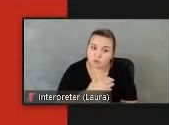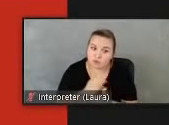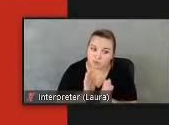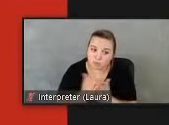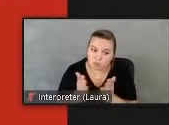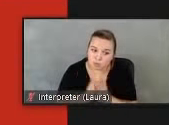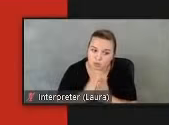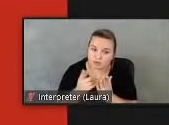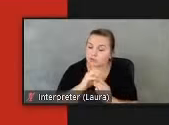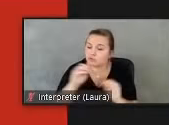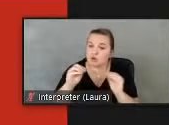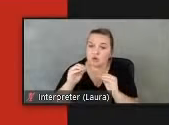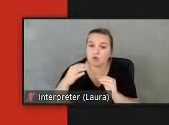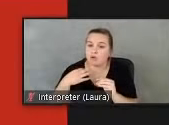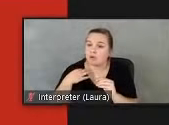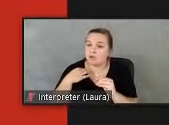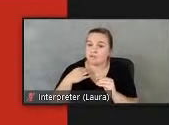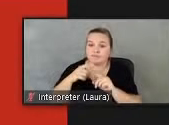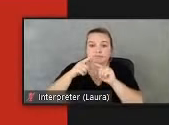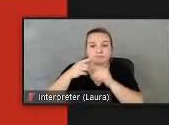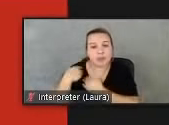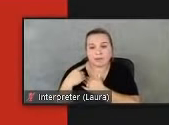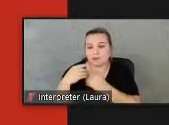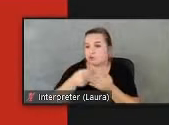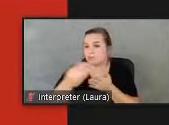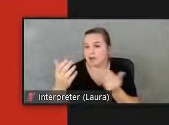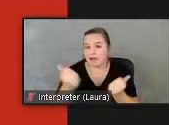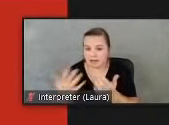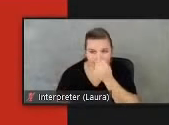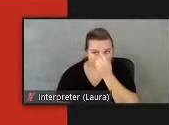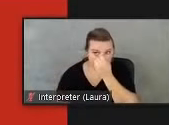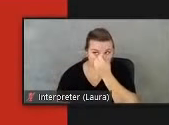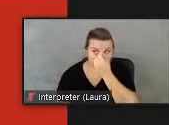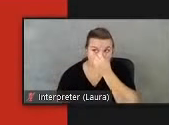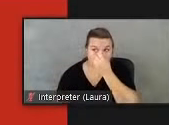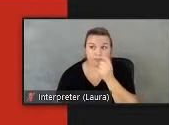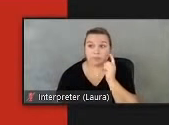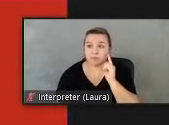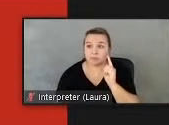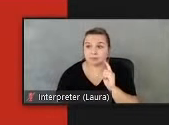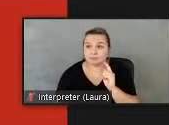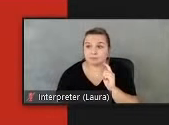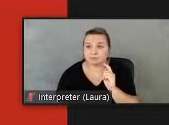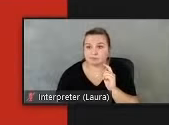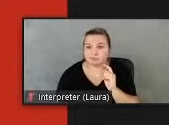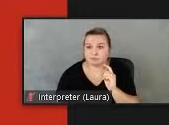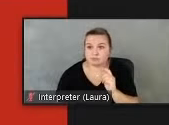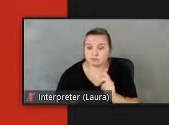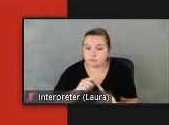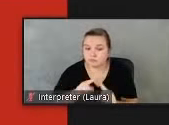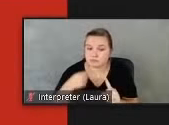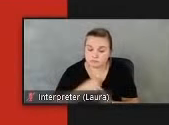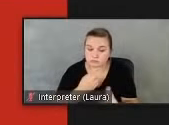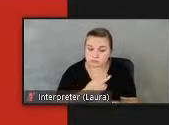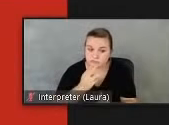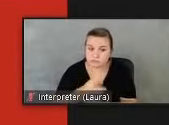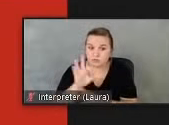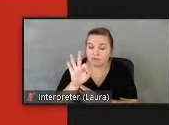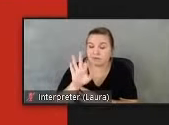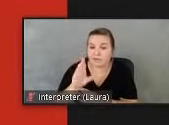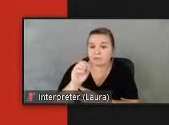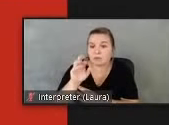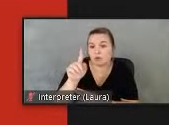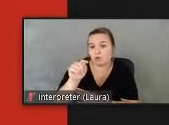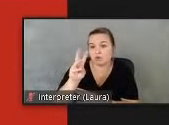There's no obligation for you to buy anything. It's free updates. So if you know of individuals who use the Twitter or the Facebook and they want free updates